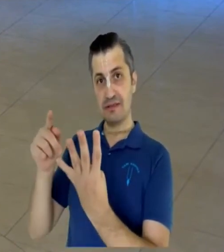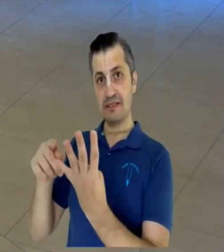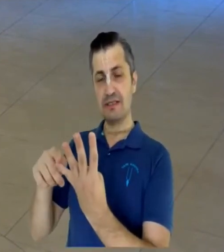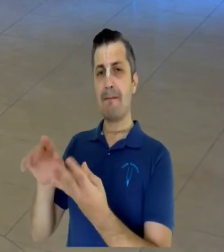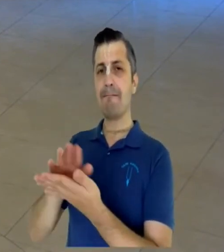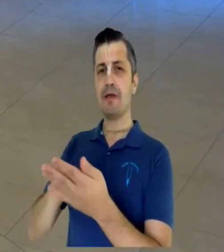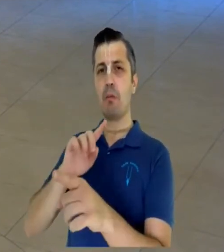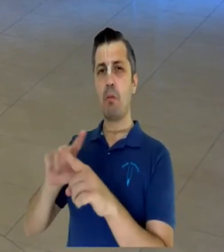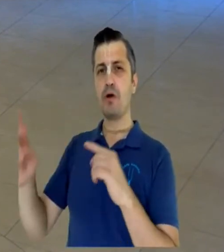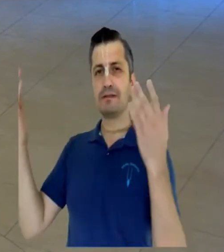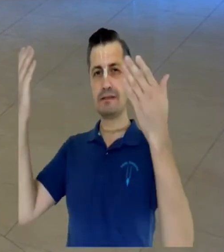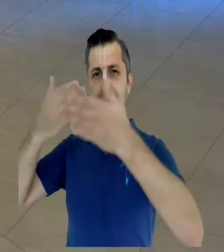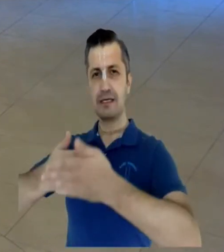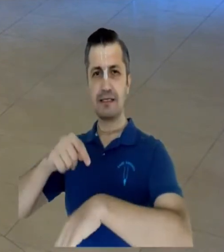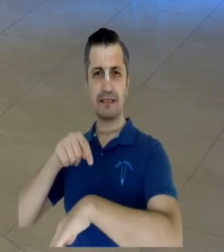And